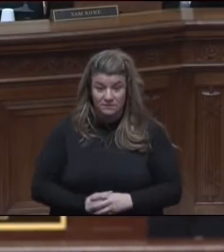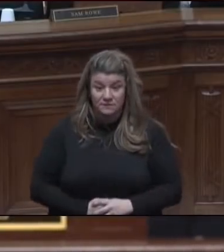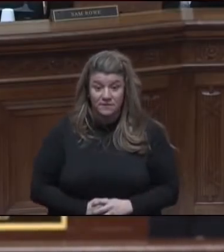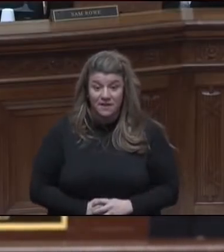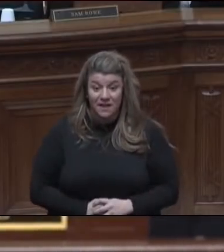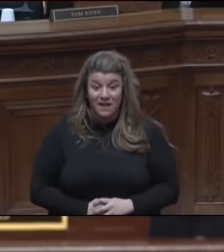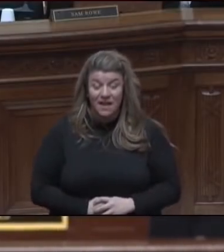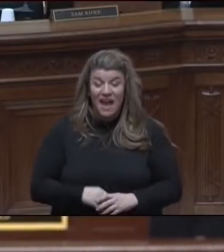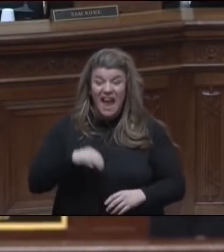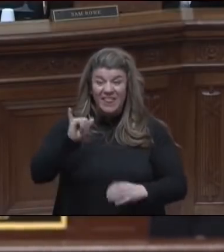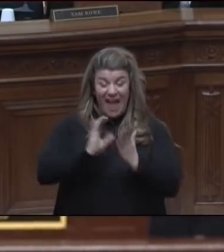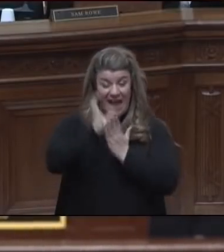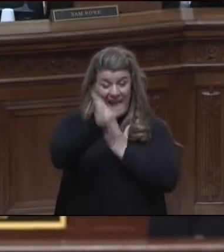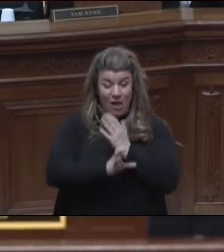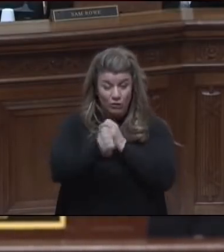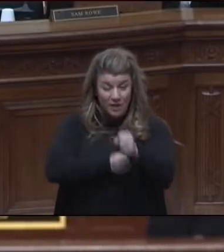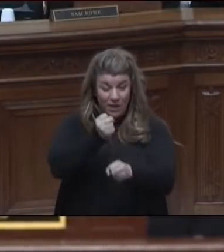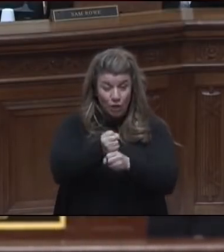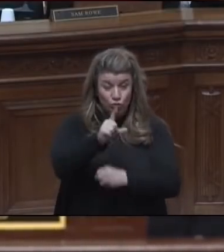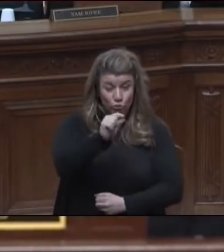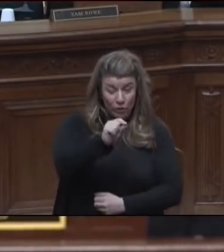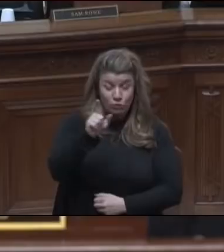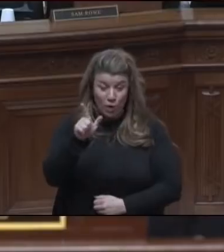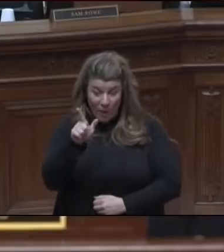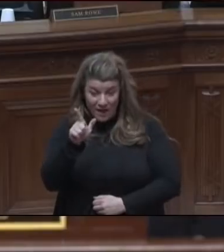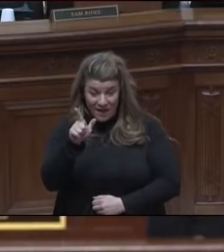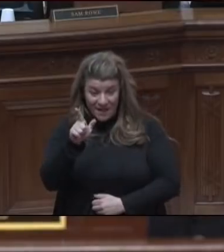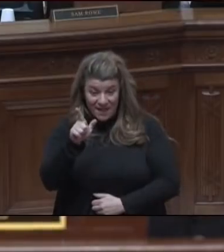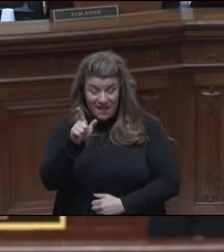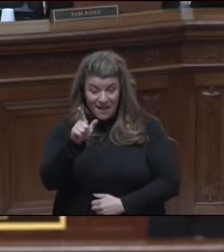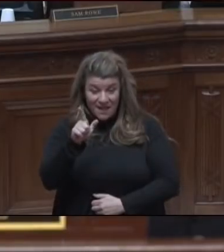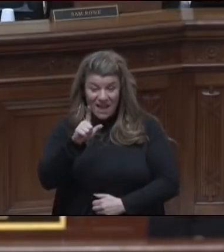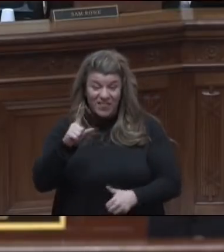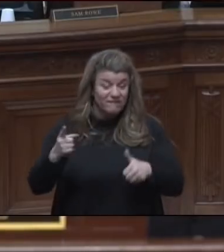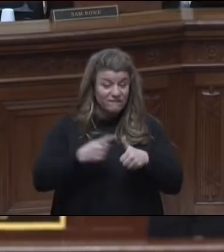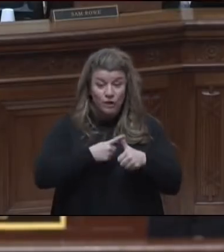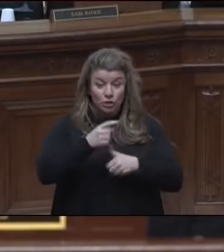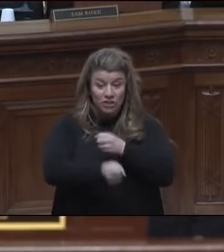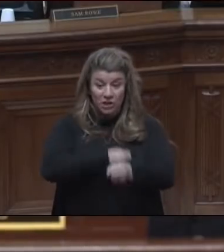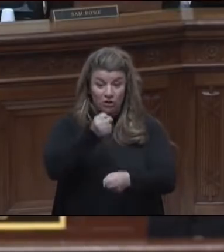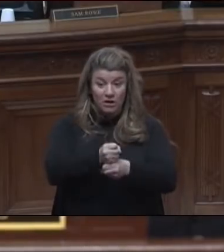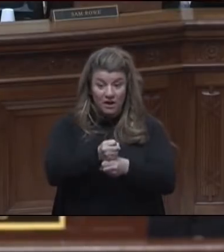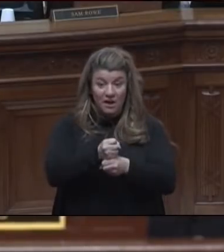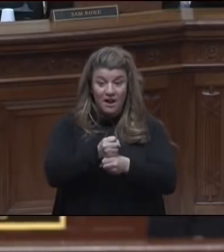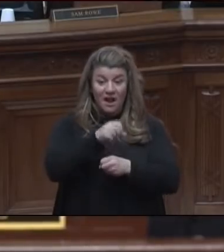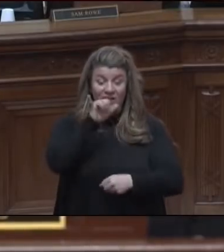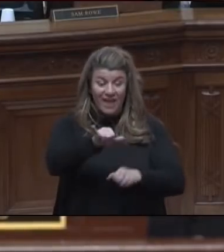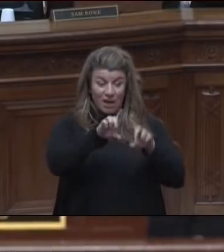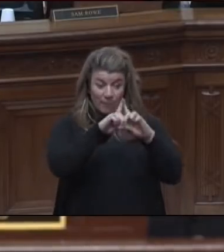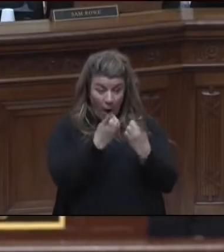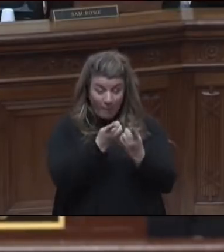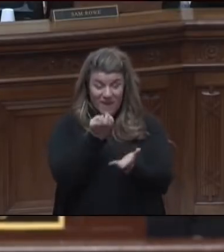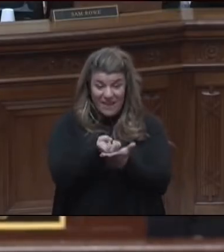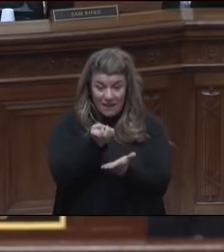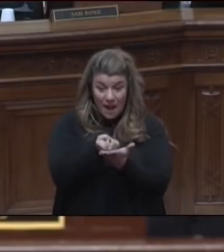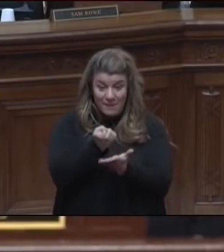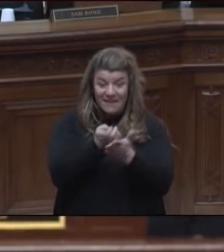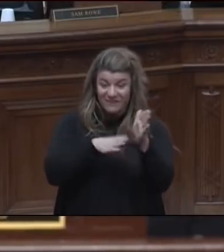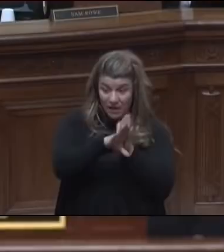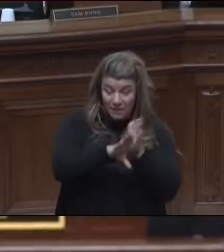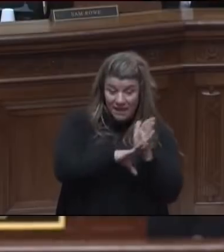In the calendar year 2021, the first year of the Department of Economic